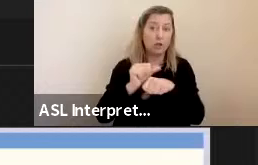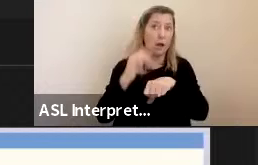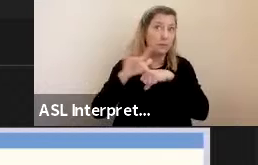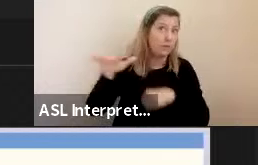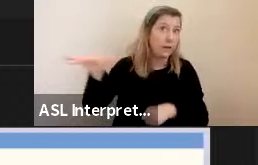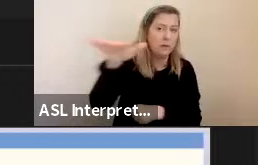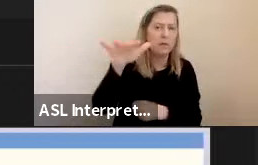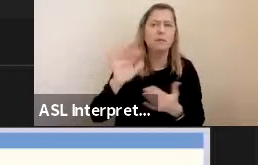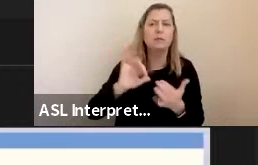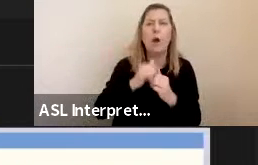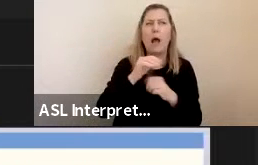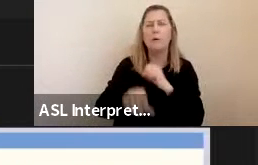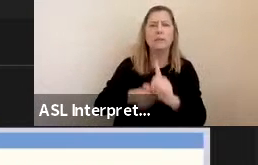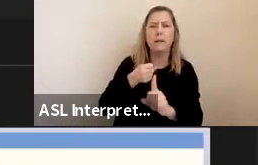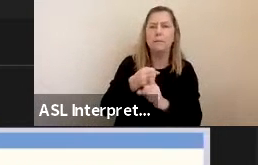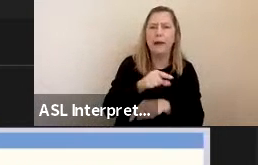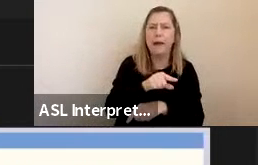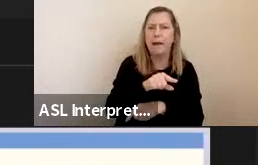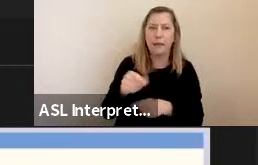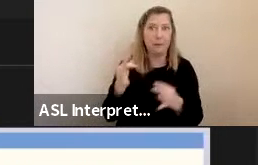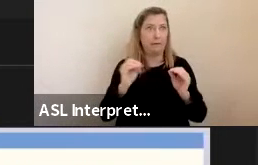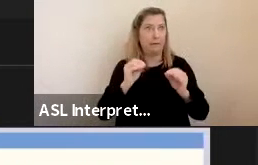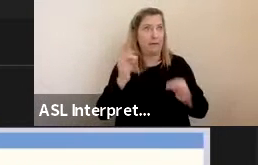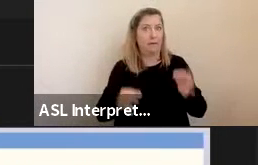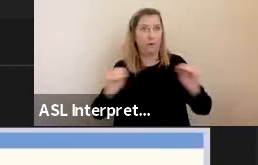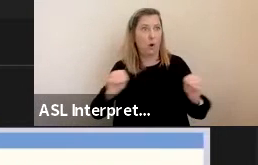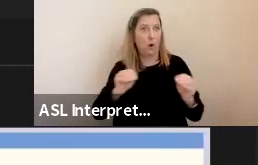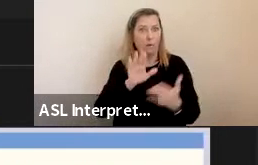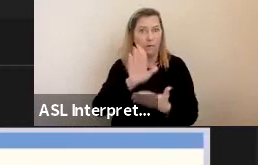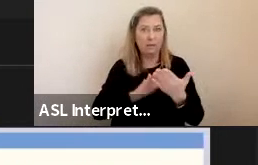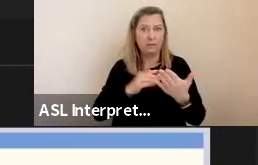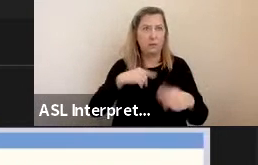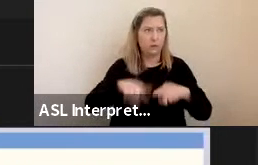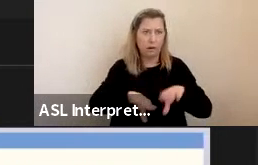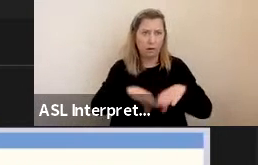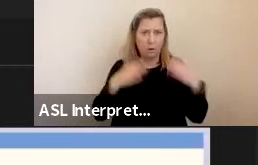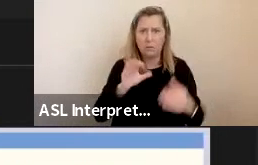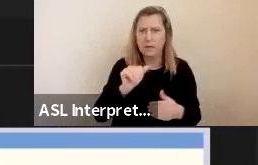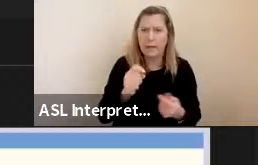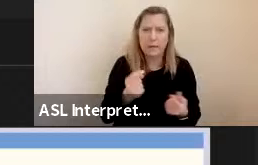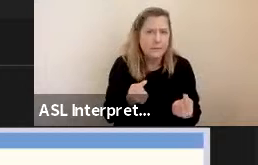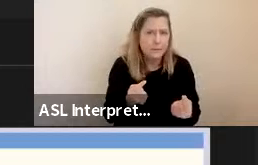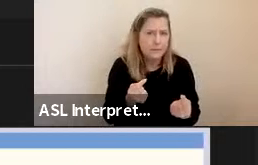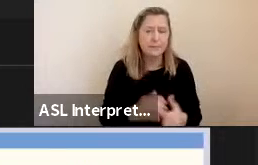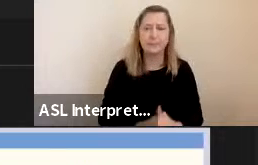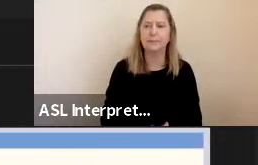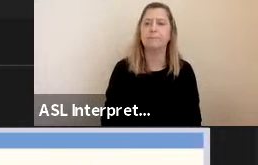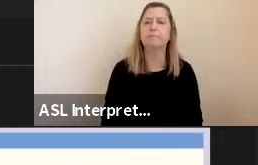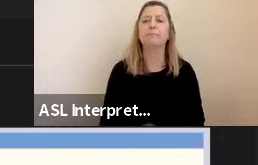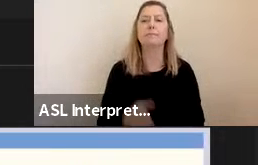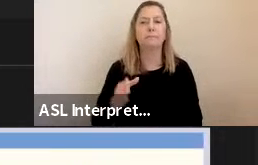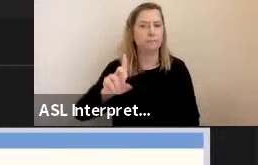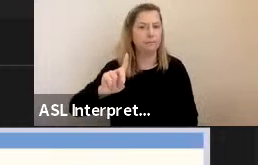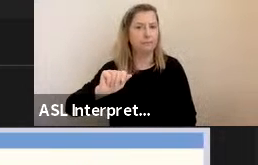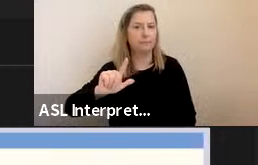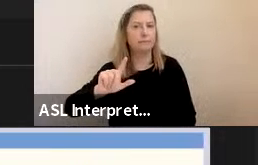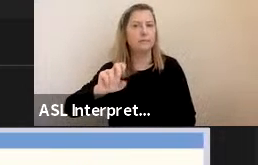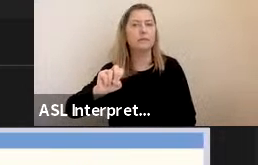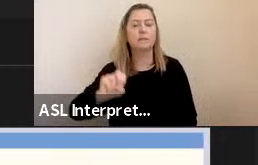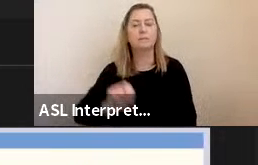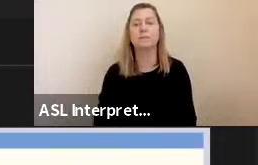what is the impact for that with not having face-to-face to get a case started? We have always still continued to